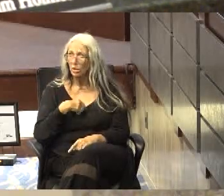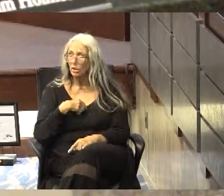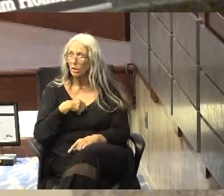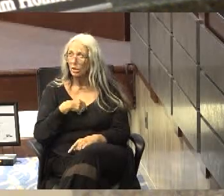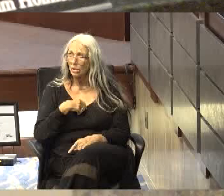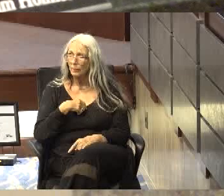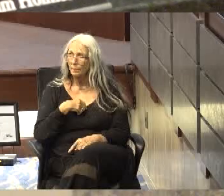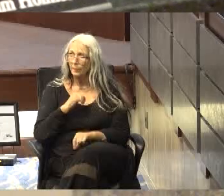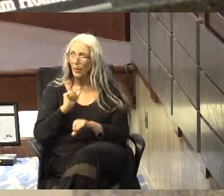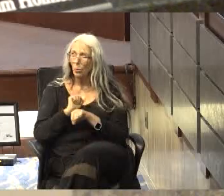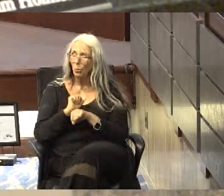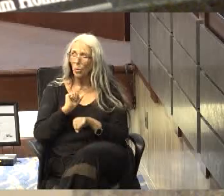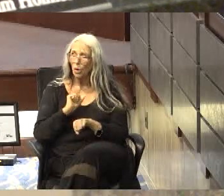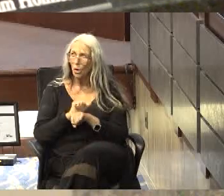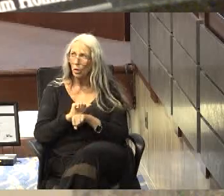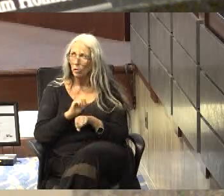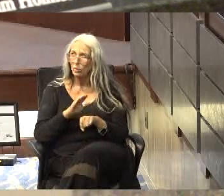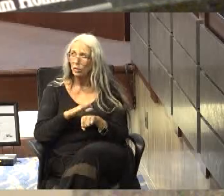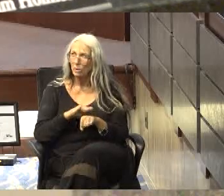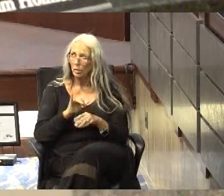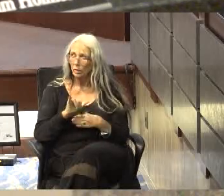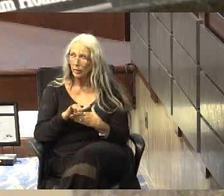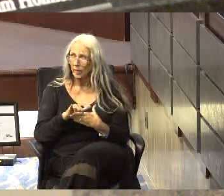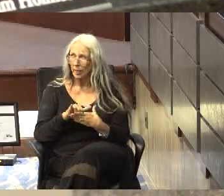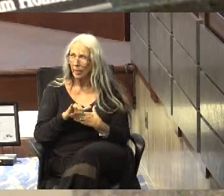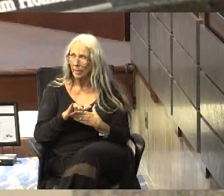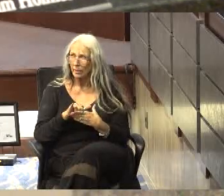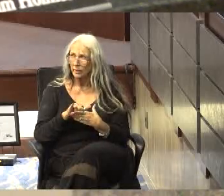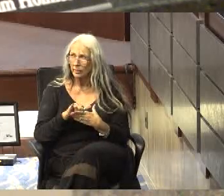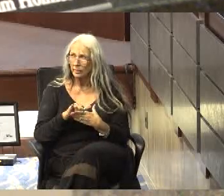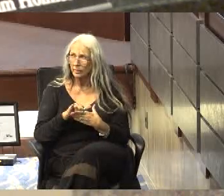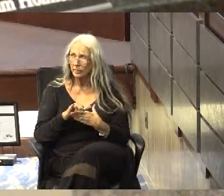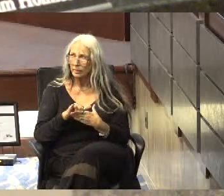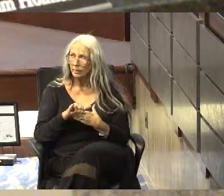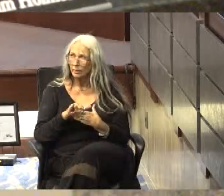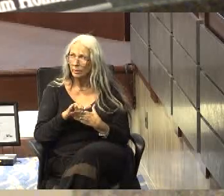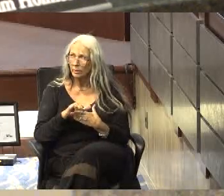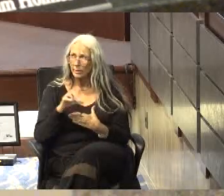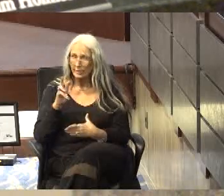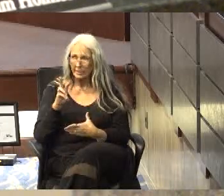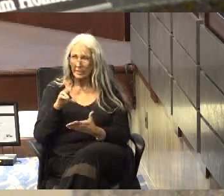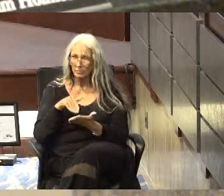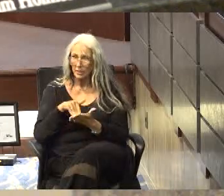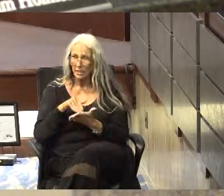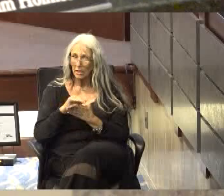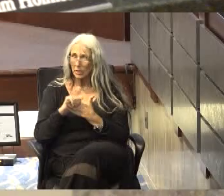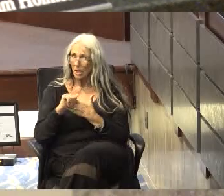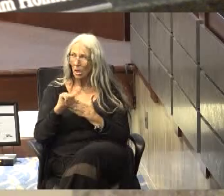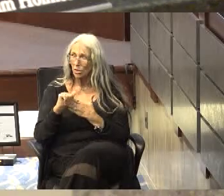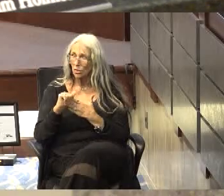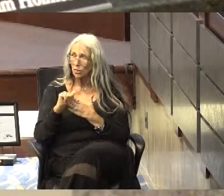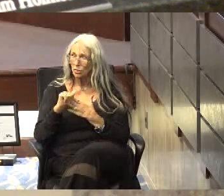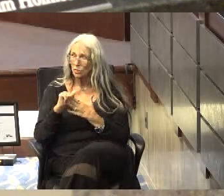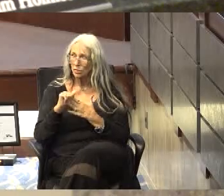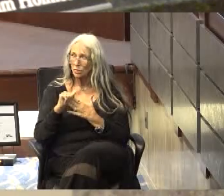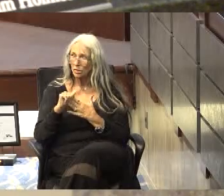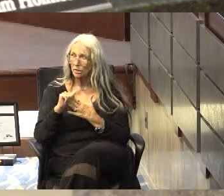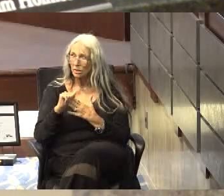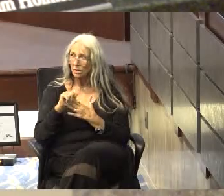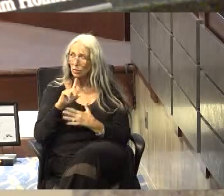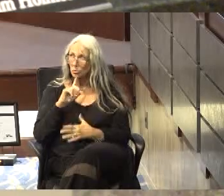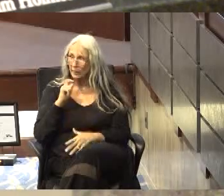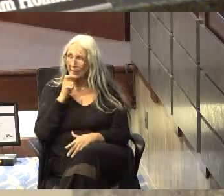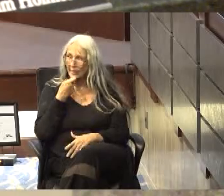the work on that. It's not a small check, it's right at $6 million, but it's needed out in